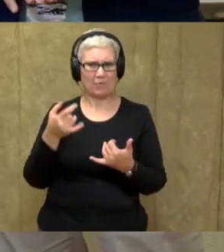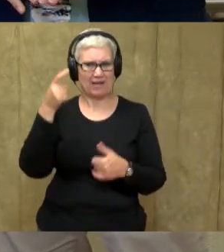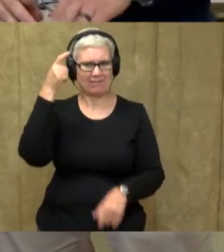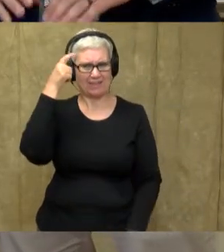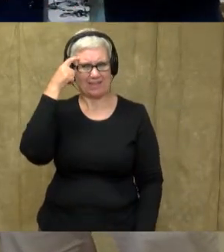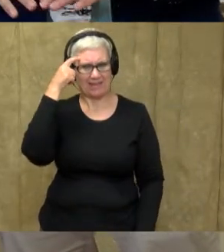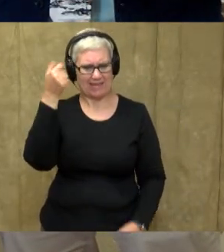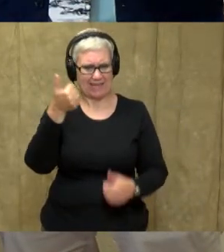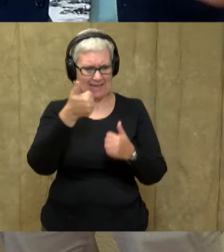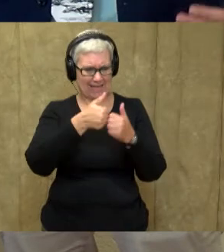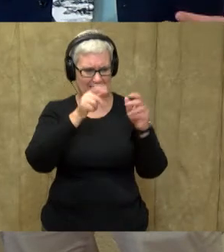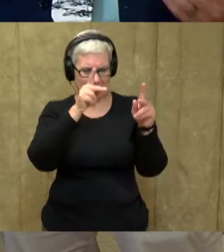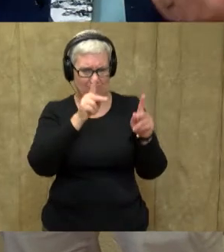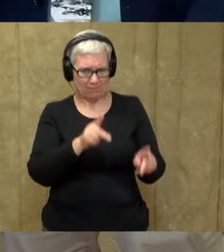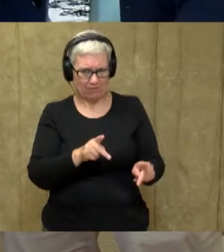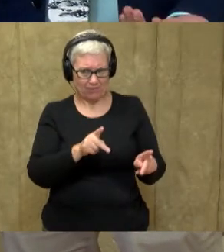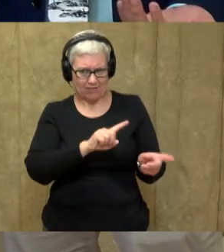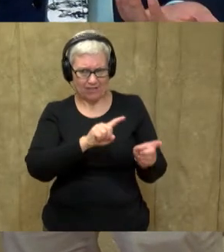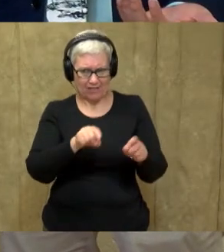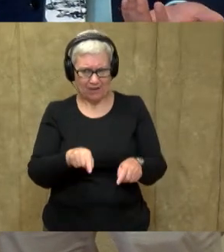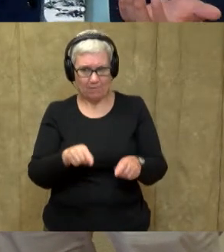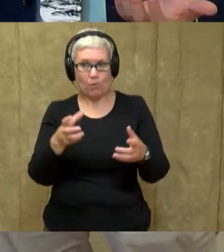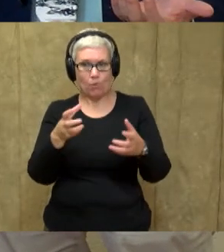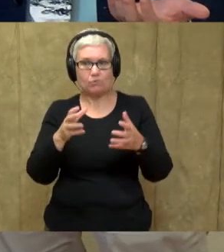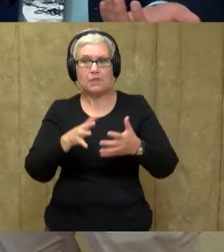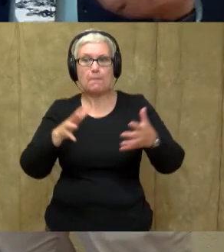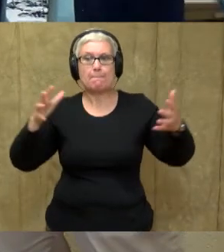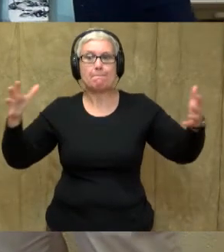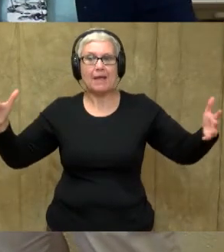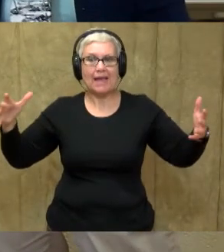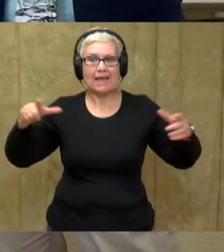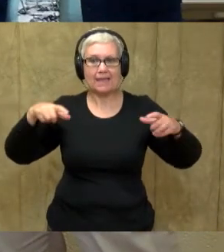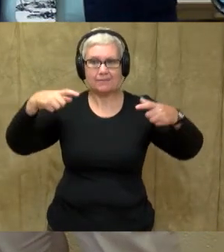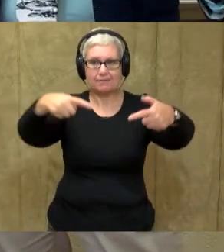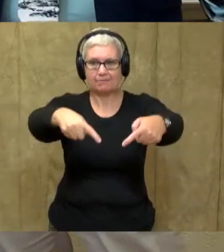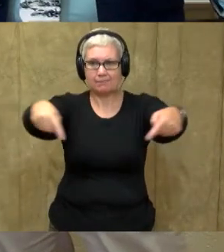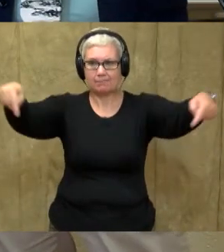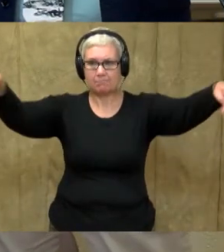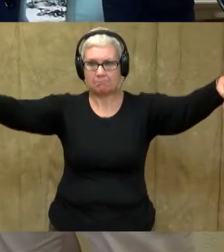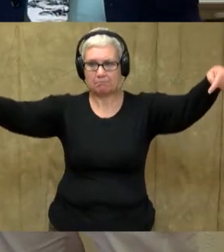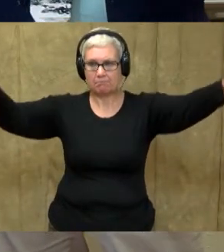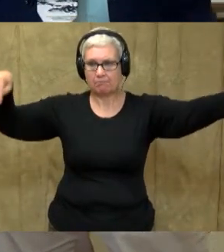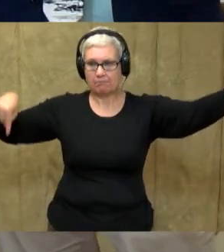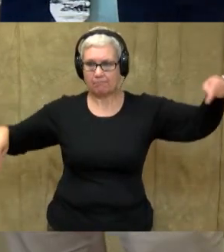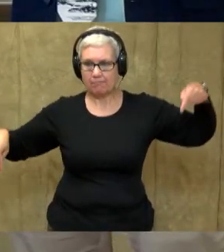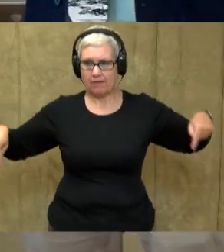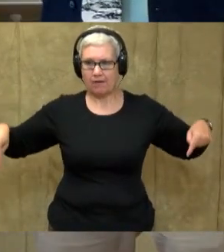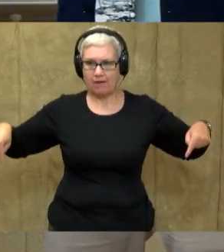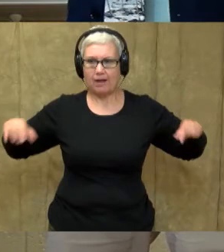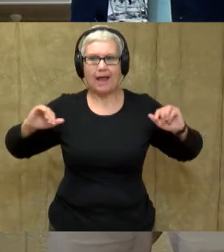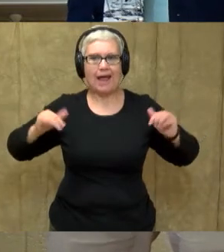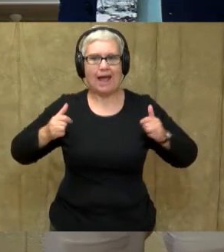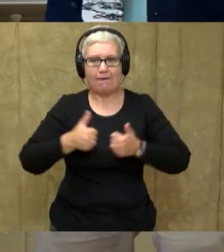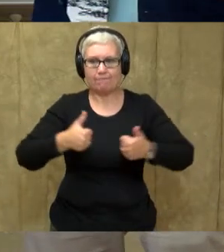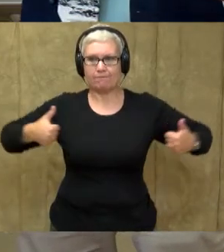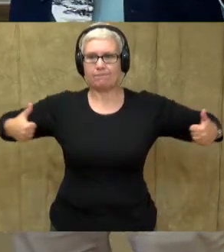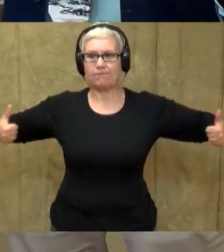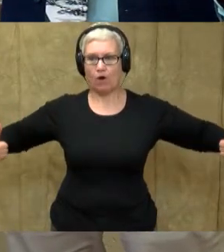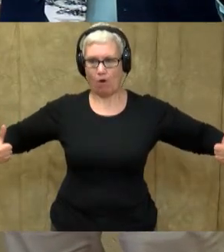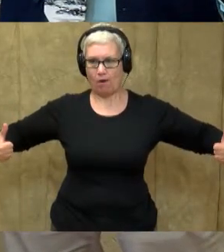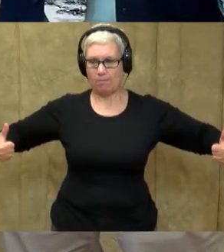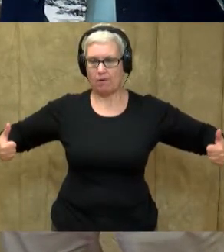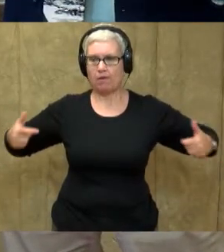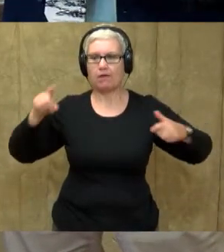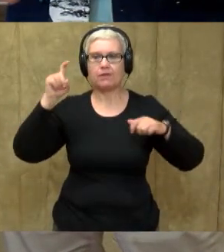his land want the biggest plot possible, how far apart do these stakes need to be in order to get the most